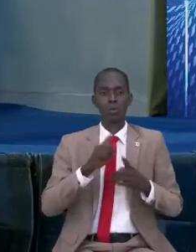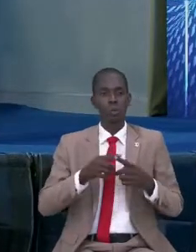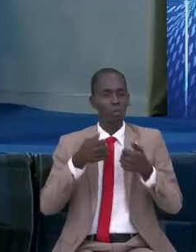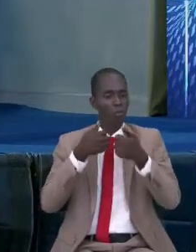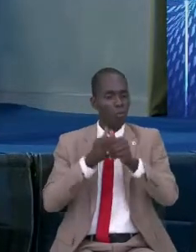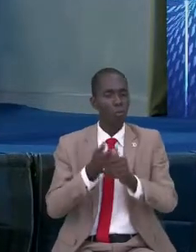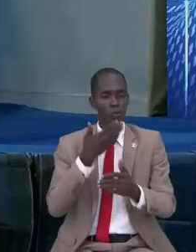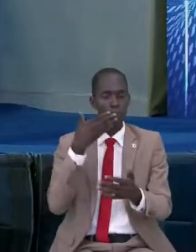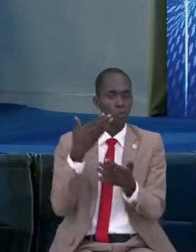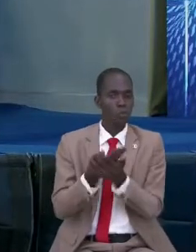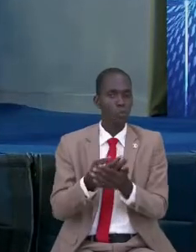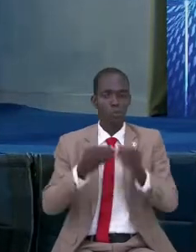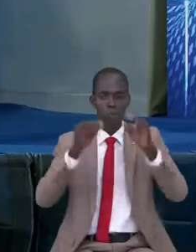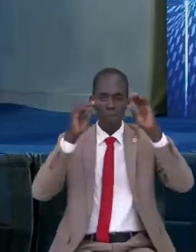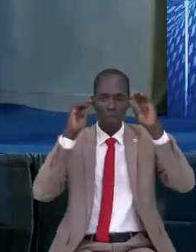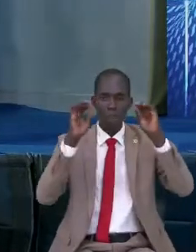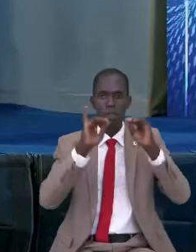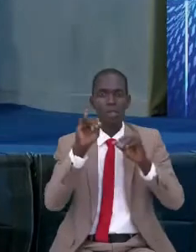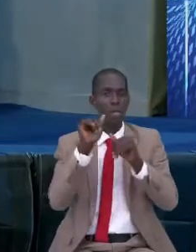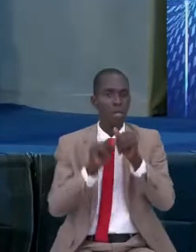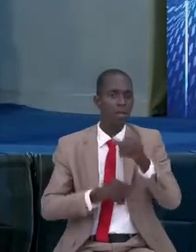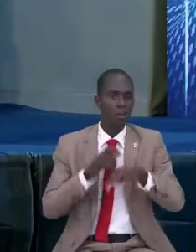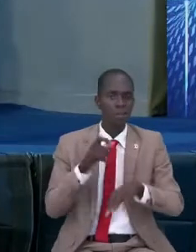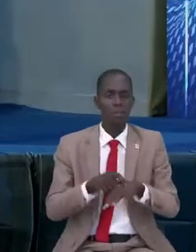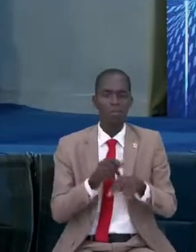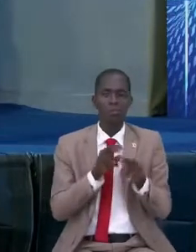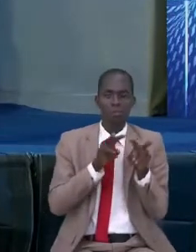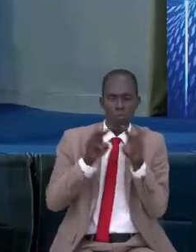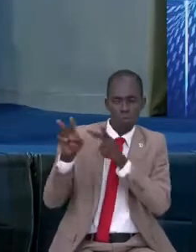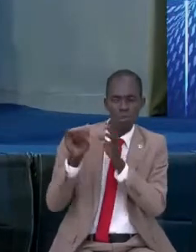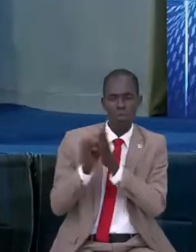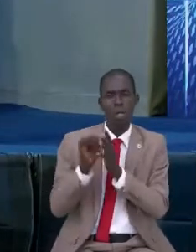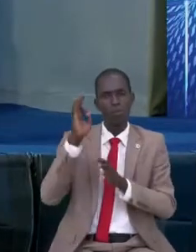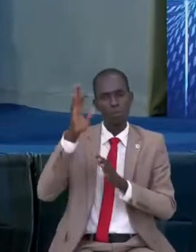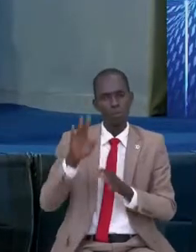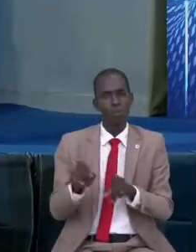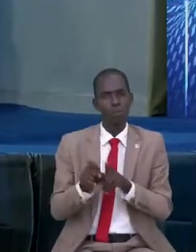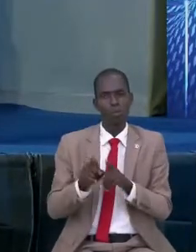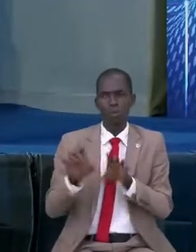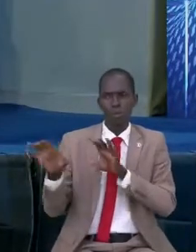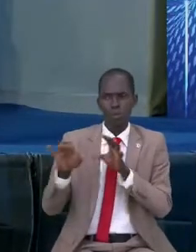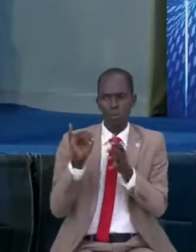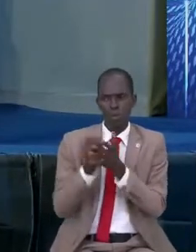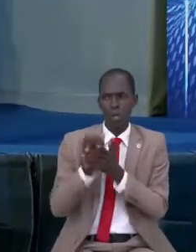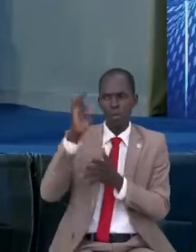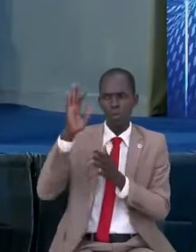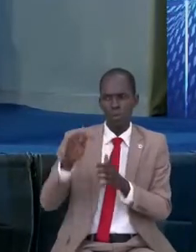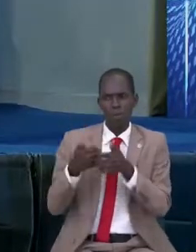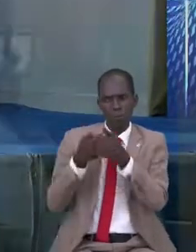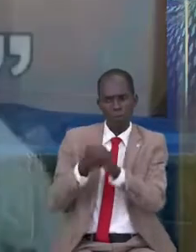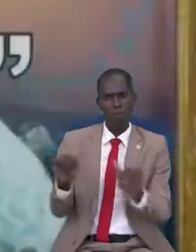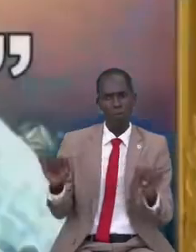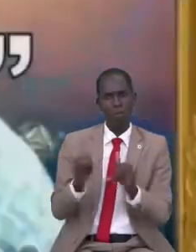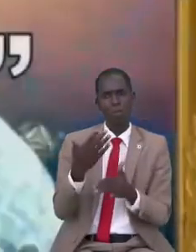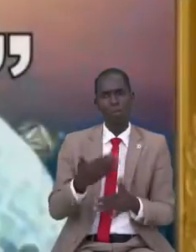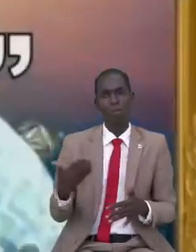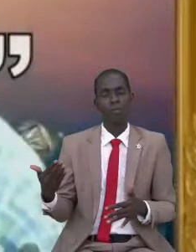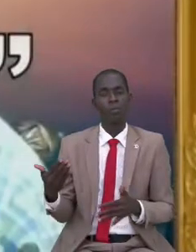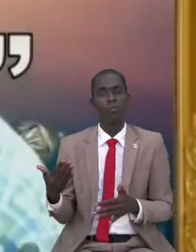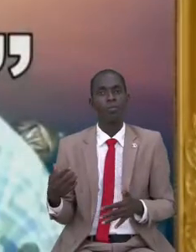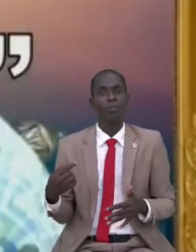every time, everywhere, watch him, watch him. Does he follow sound doctrine to you? Hear witnesses. Be